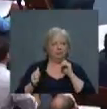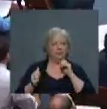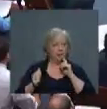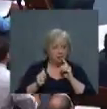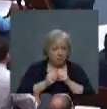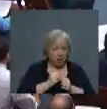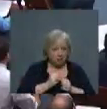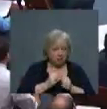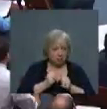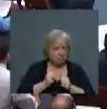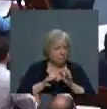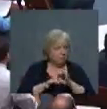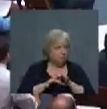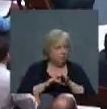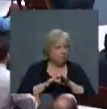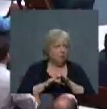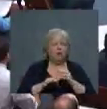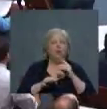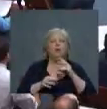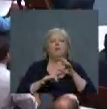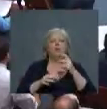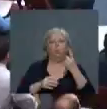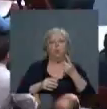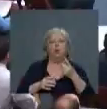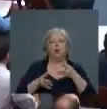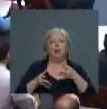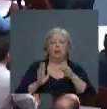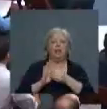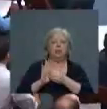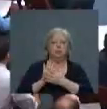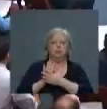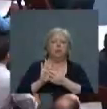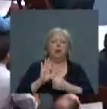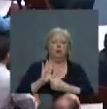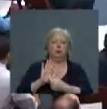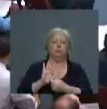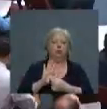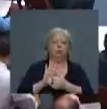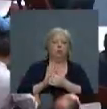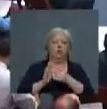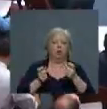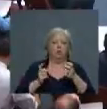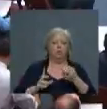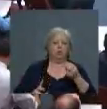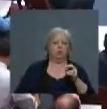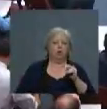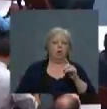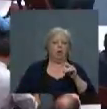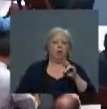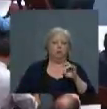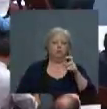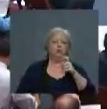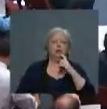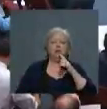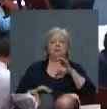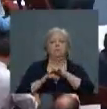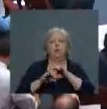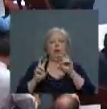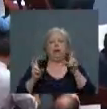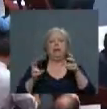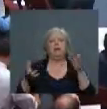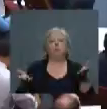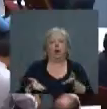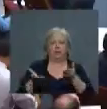Are you passing? Present. Okay, please let the record note that Director Hendricks is voting present on the resolution.